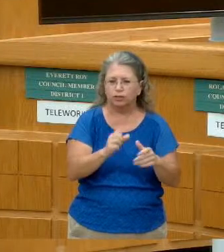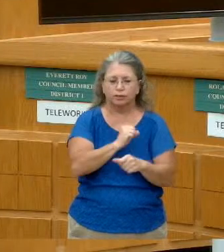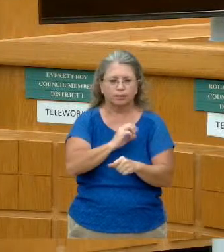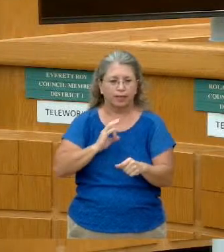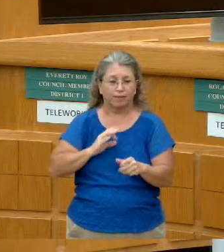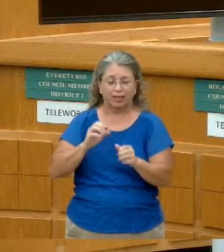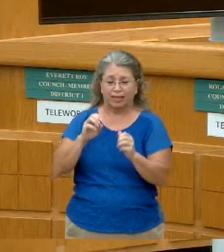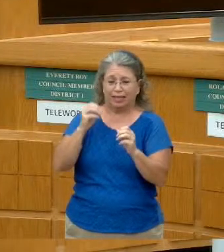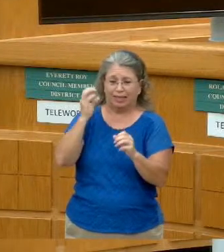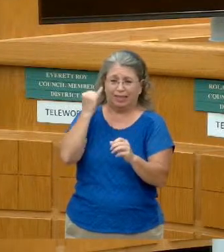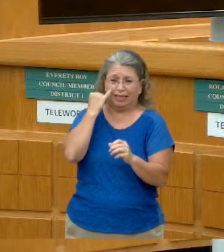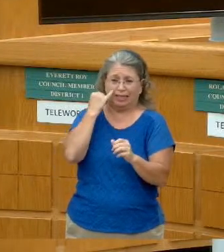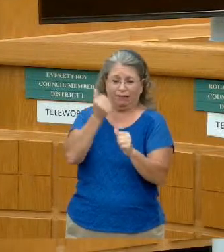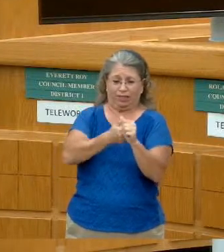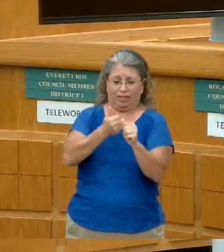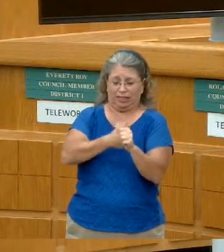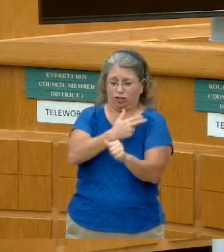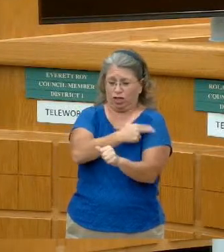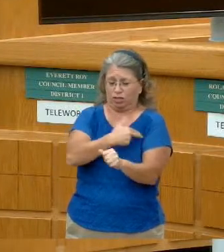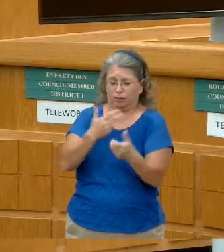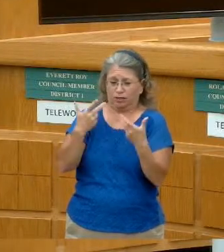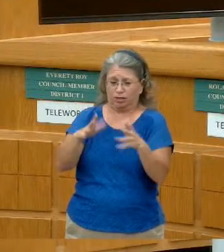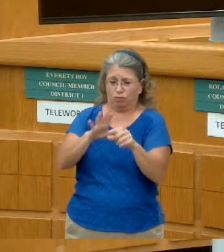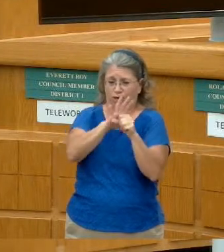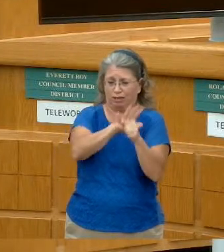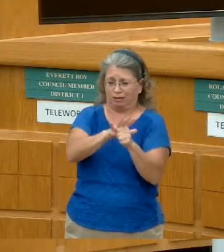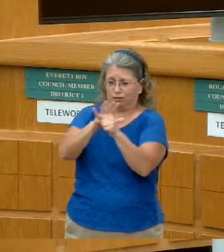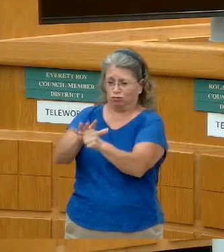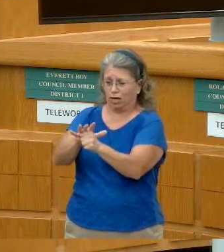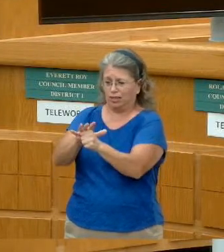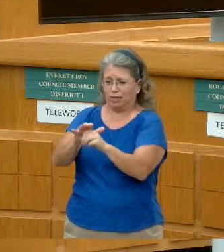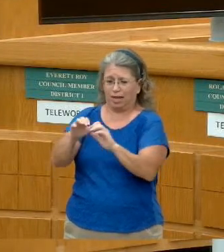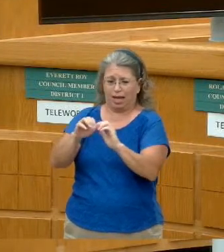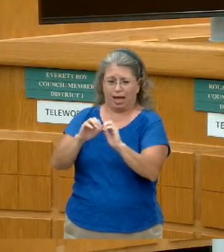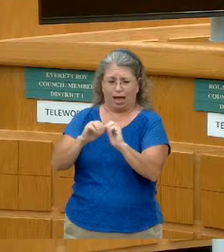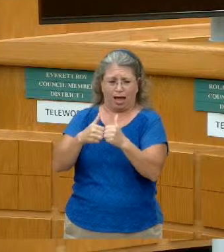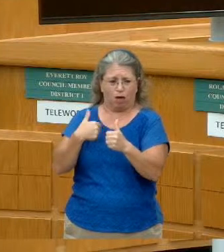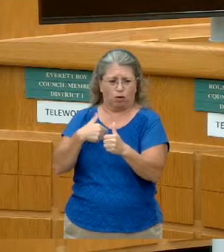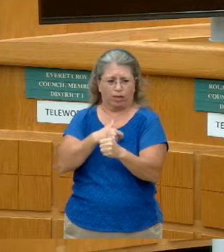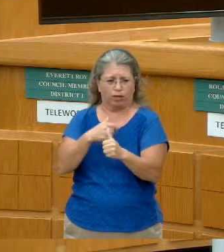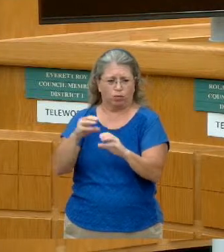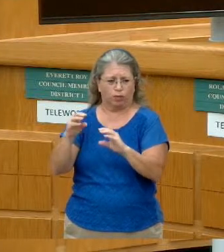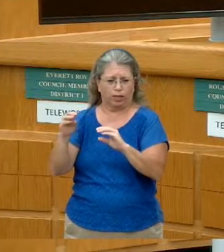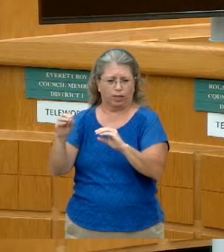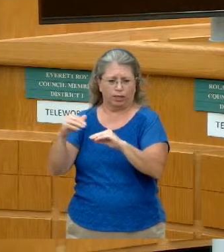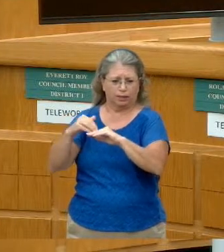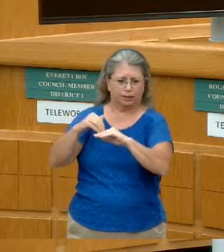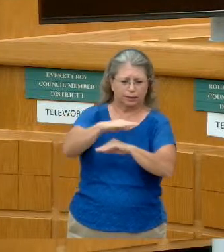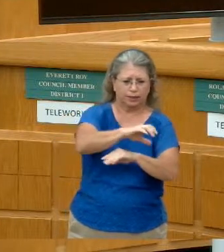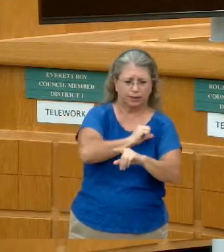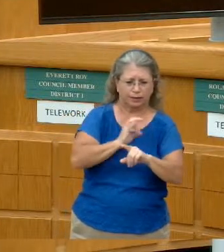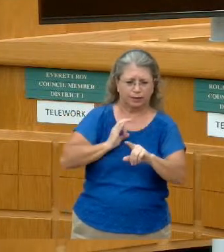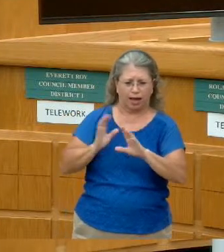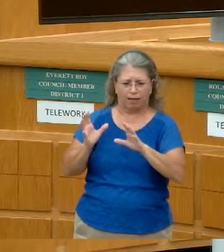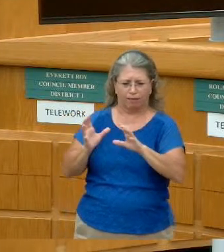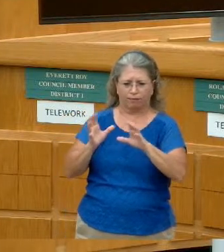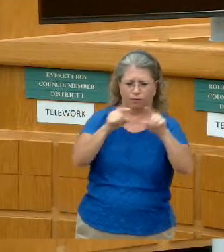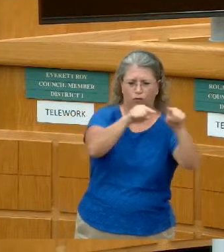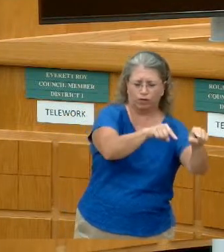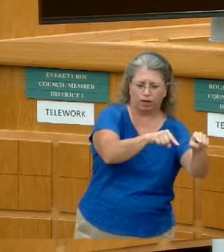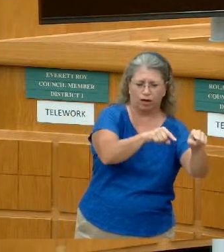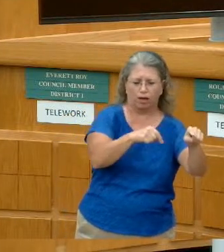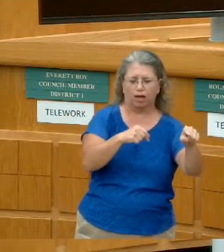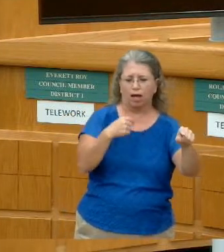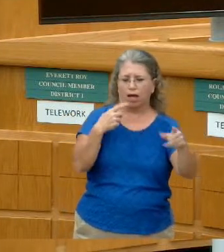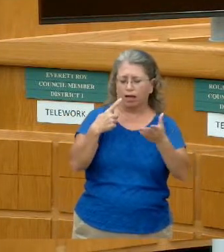already strained, how do we expect to get new staff there? And so we talked through those issues, and I visited with both Johnny